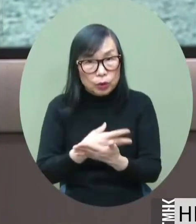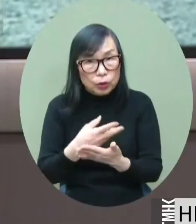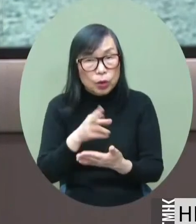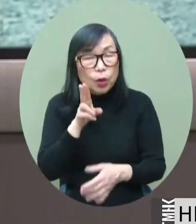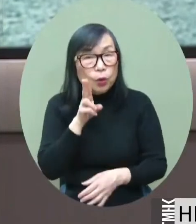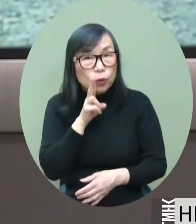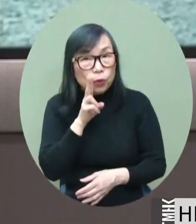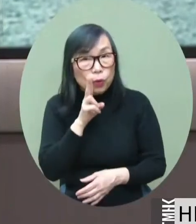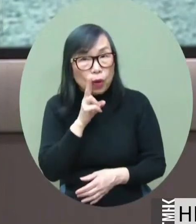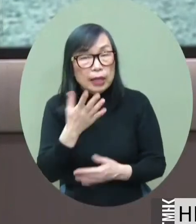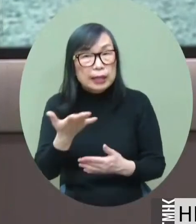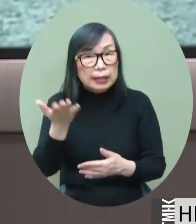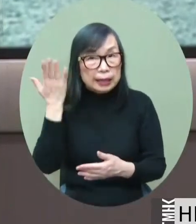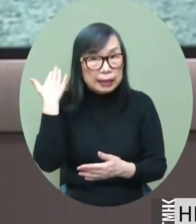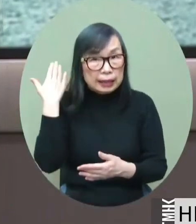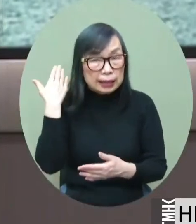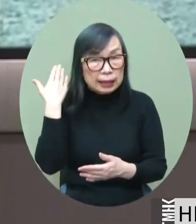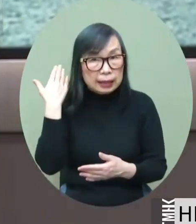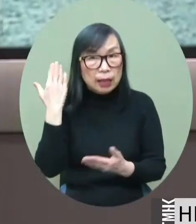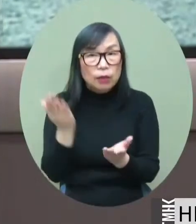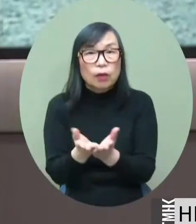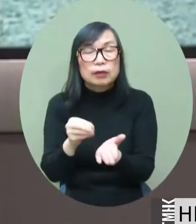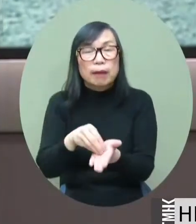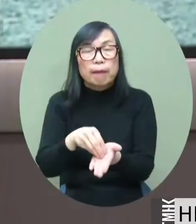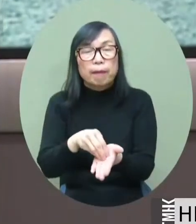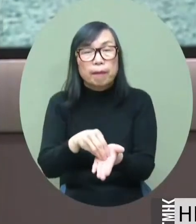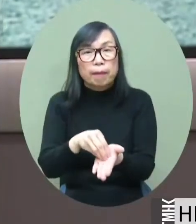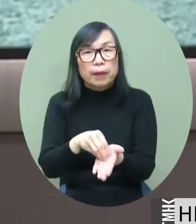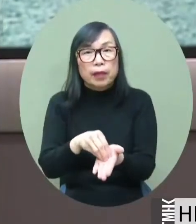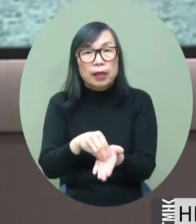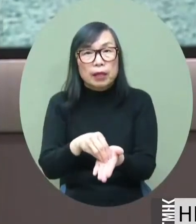We should take note that if